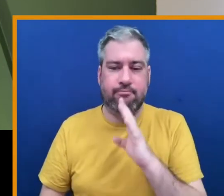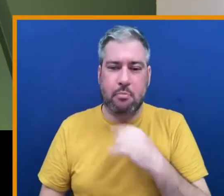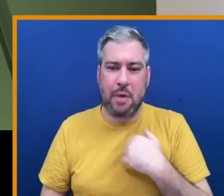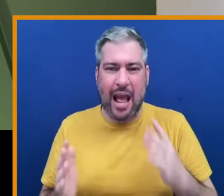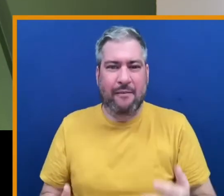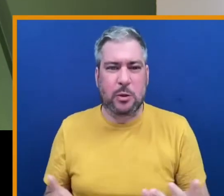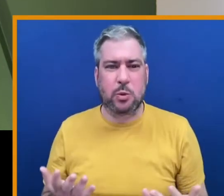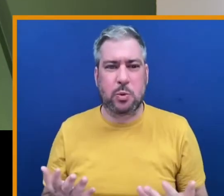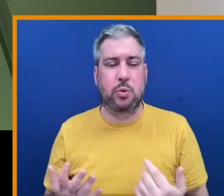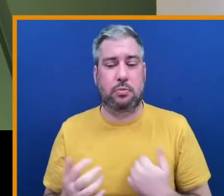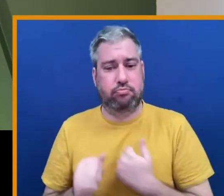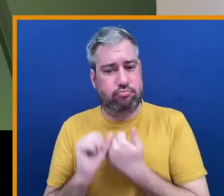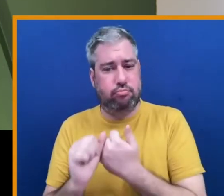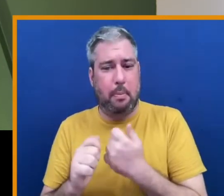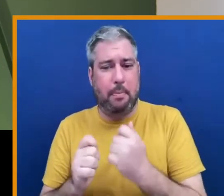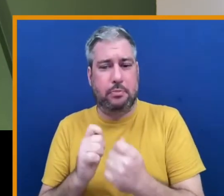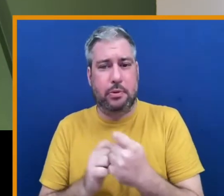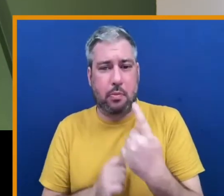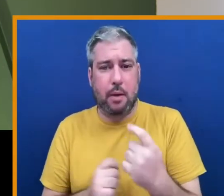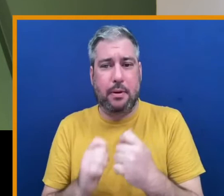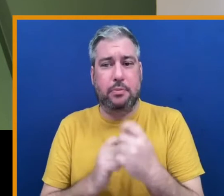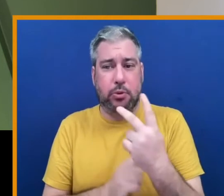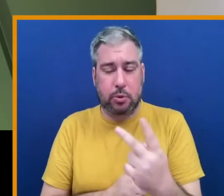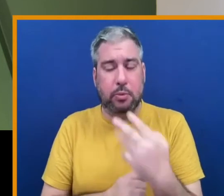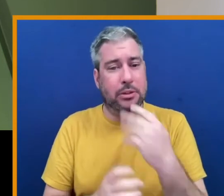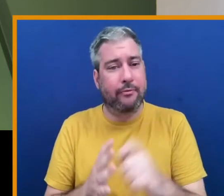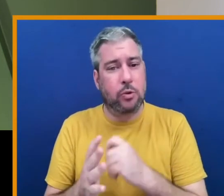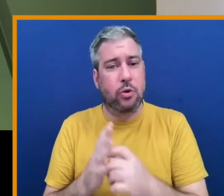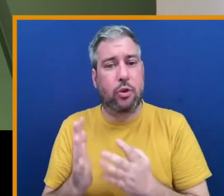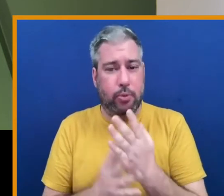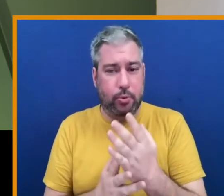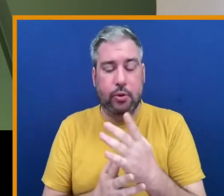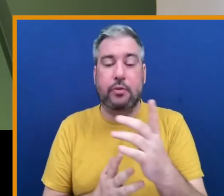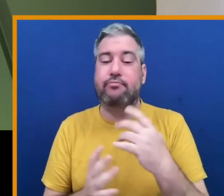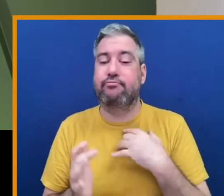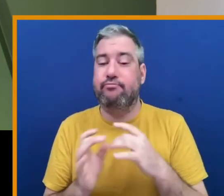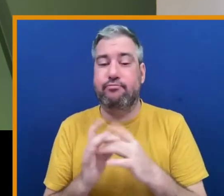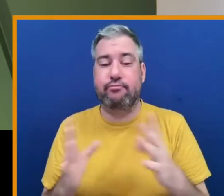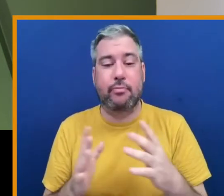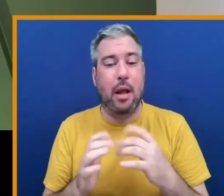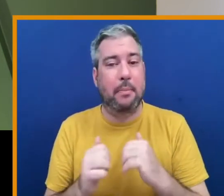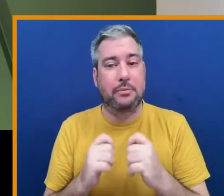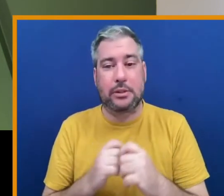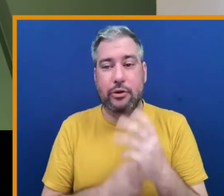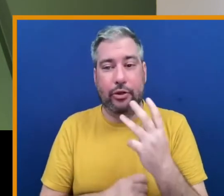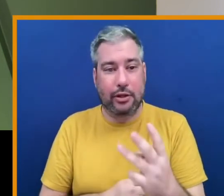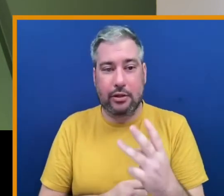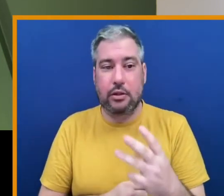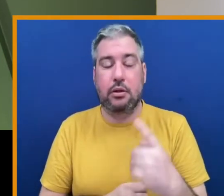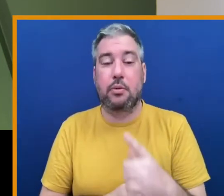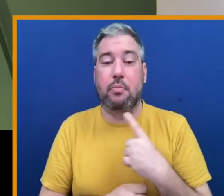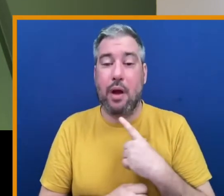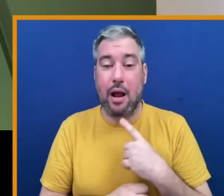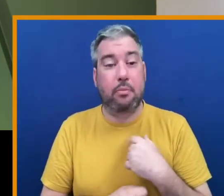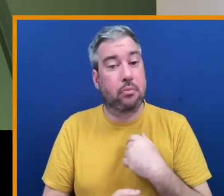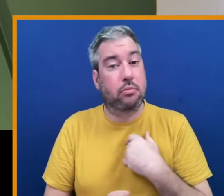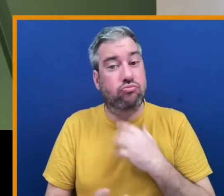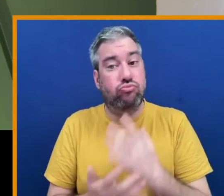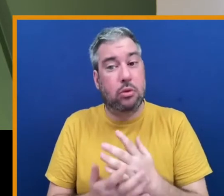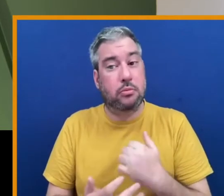And one of the main reasons is I'm actually quite trustworthy of our party when it comes to spending money in government. Just look at what we prioritised in